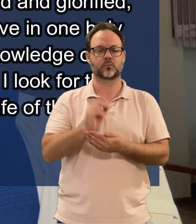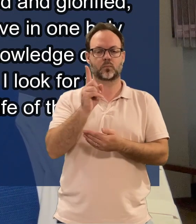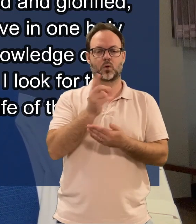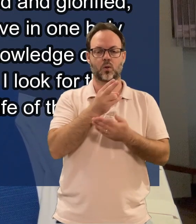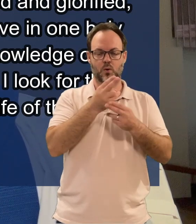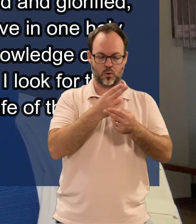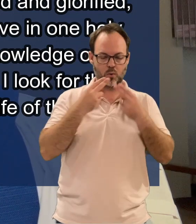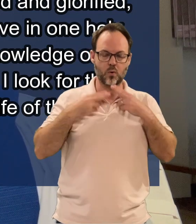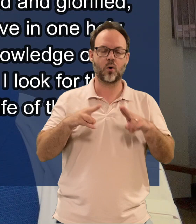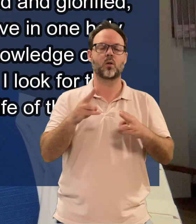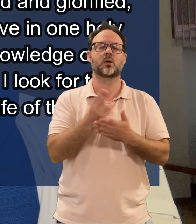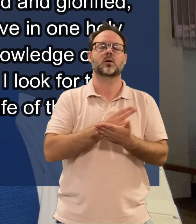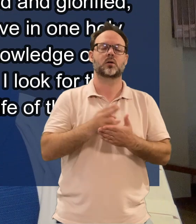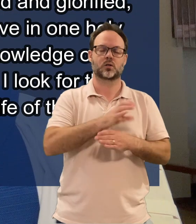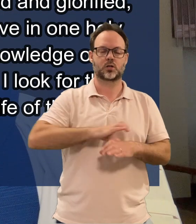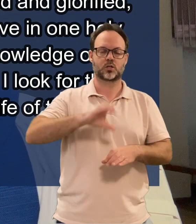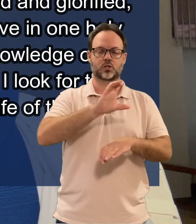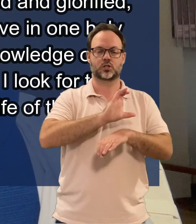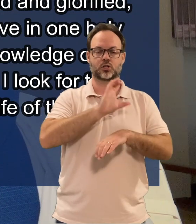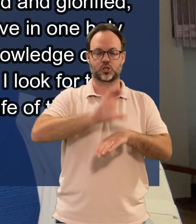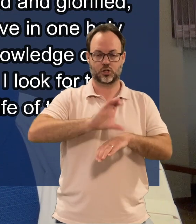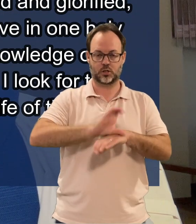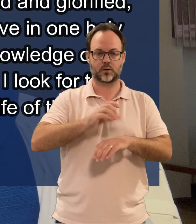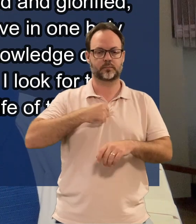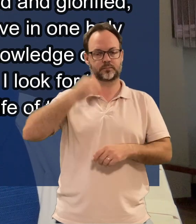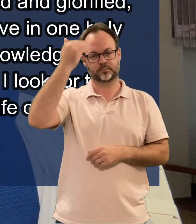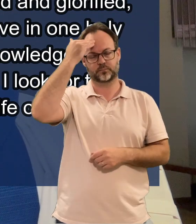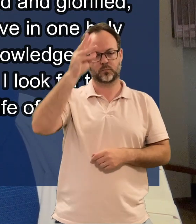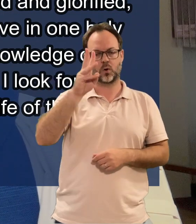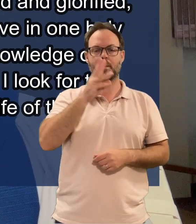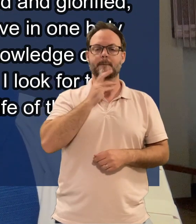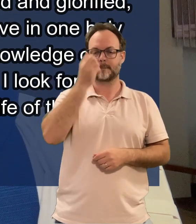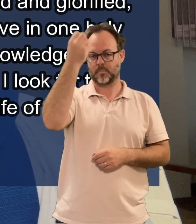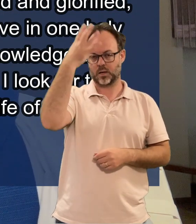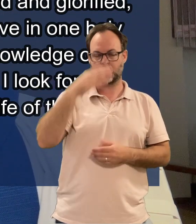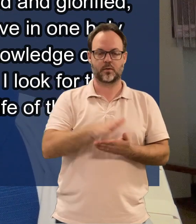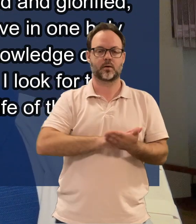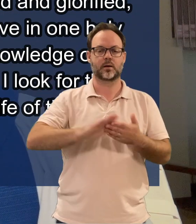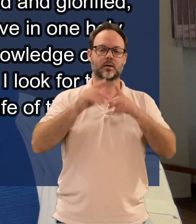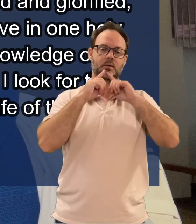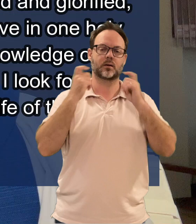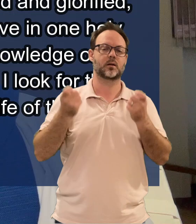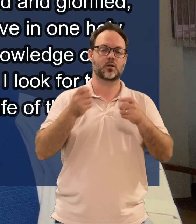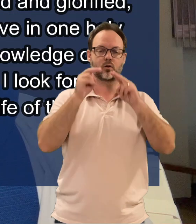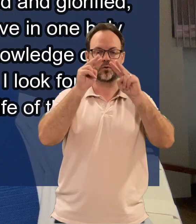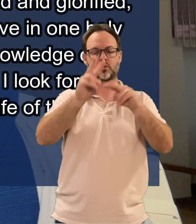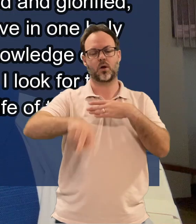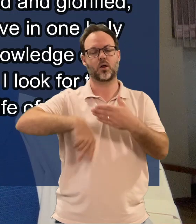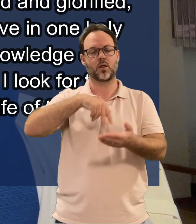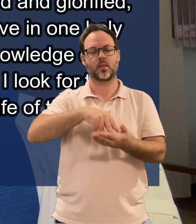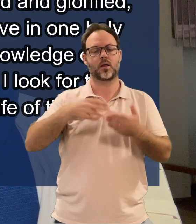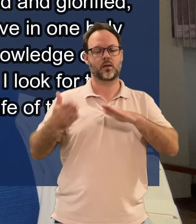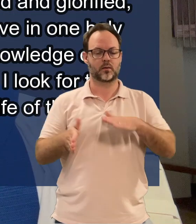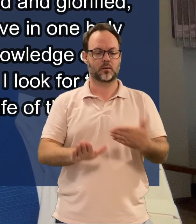in one holy Christian and apostolic church. I acknowledge one baptism for the remission of sins, and I look for the